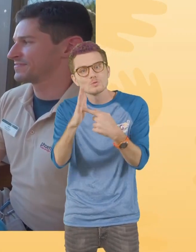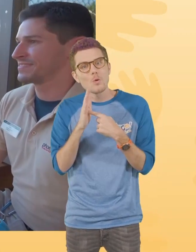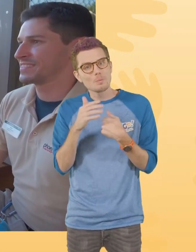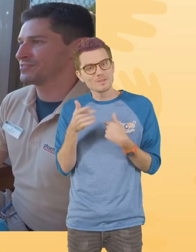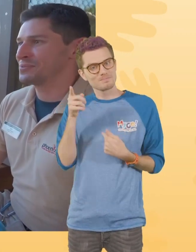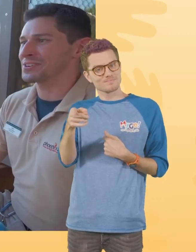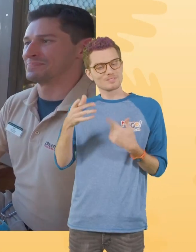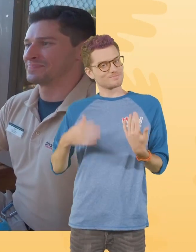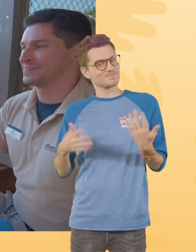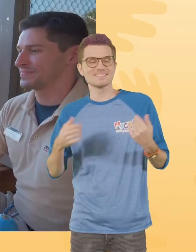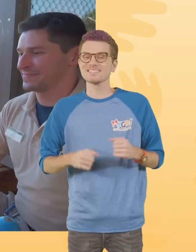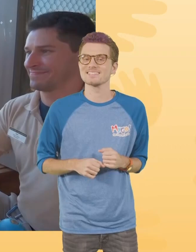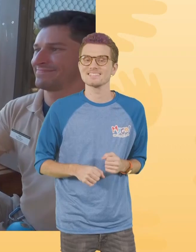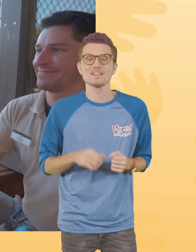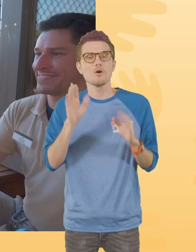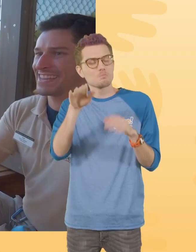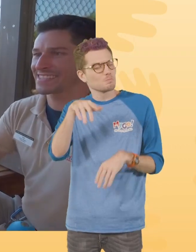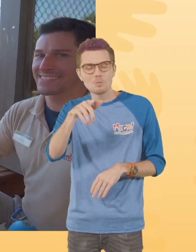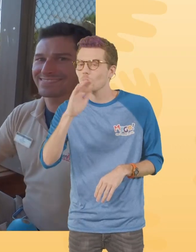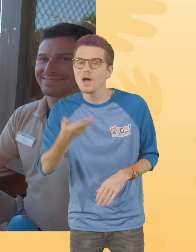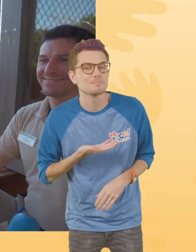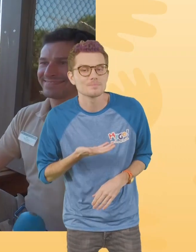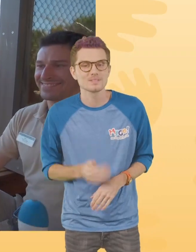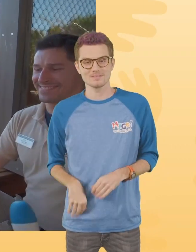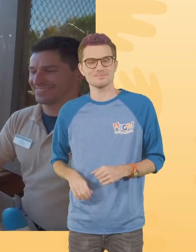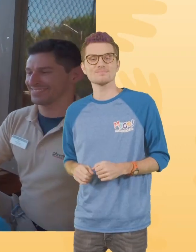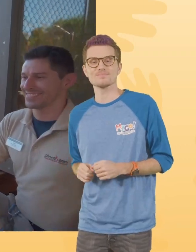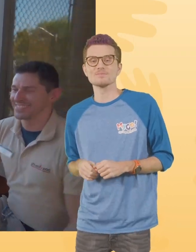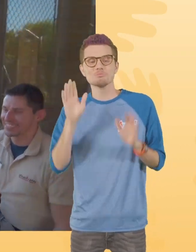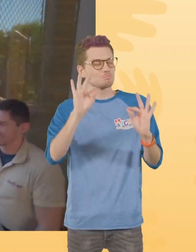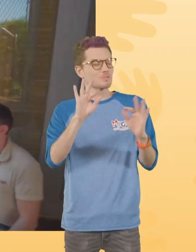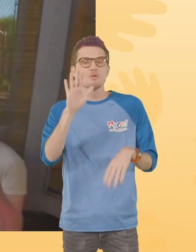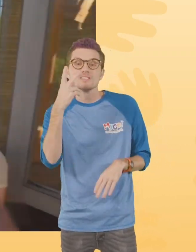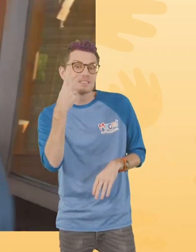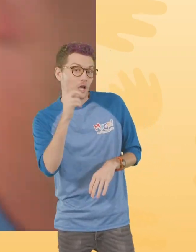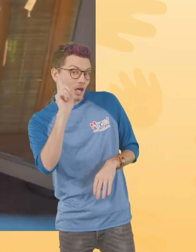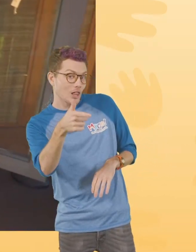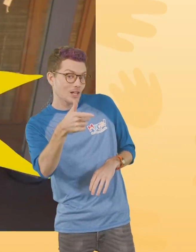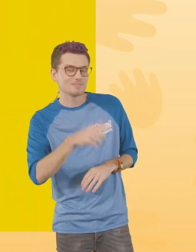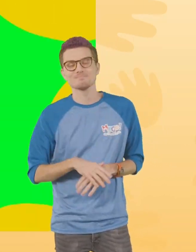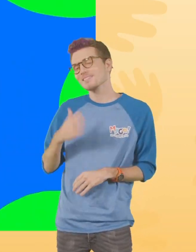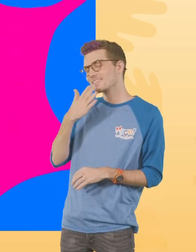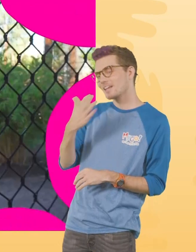you just showed me. You're very welcome. All right, see you later. Thanks. Let's go see some more stuff.